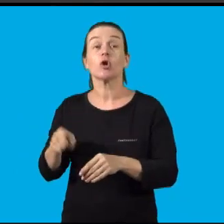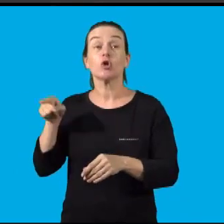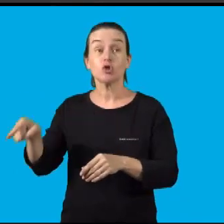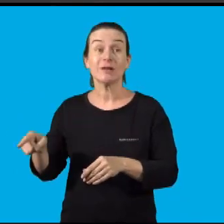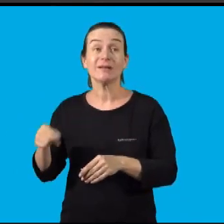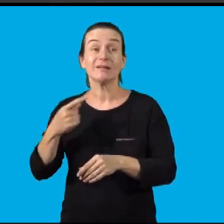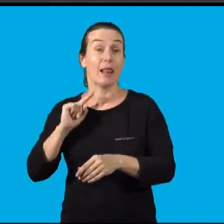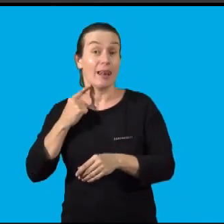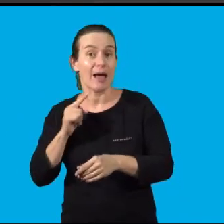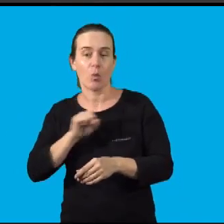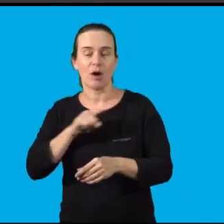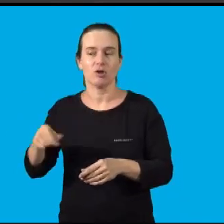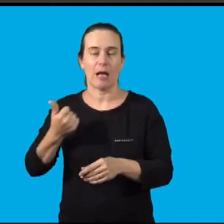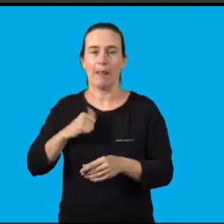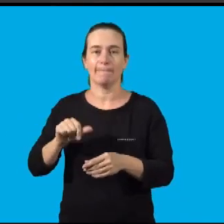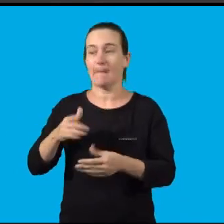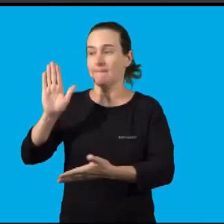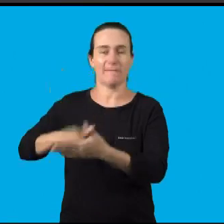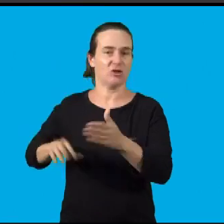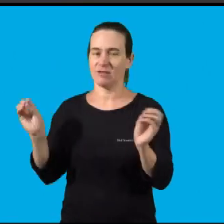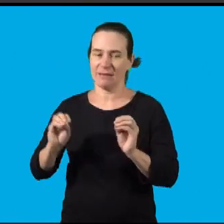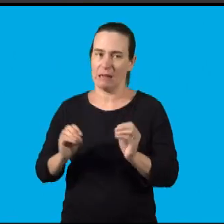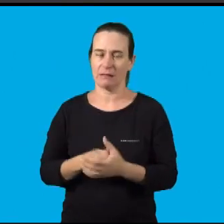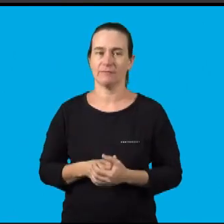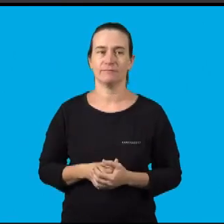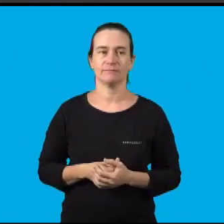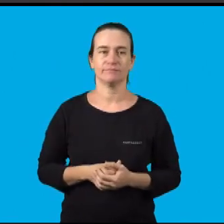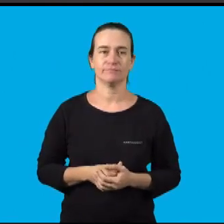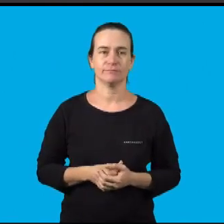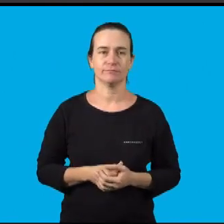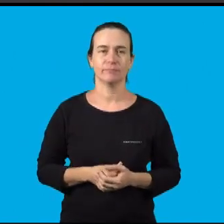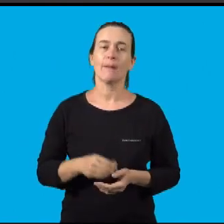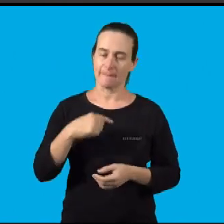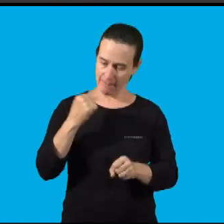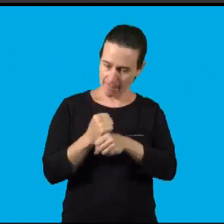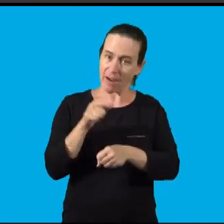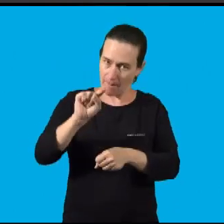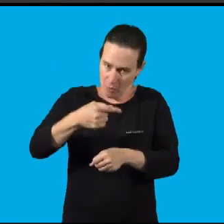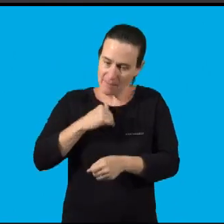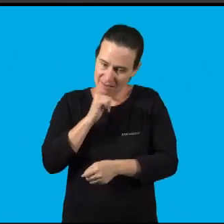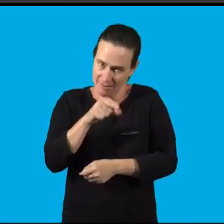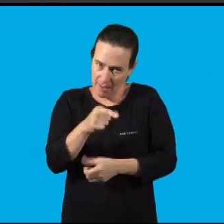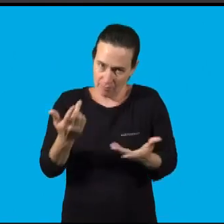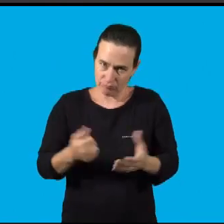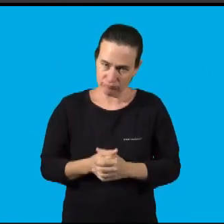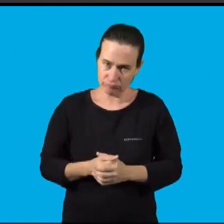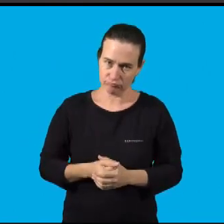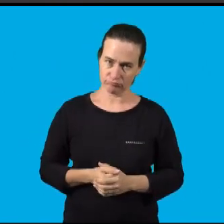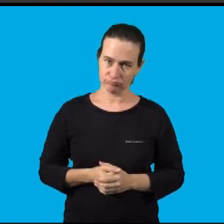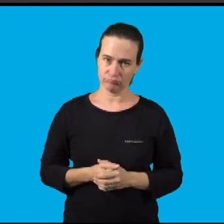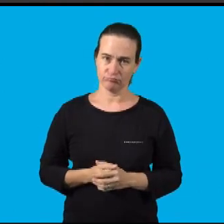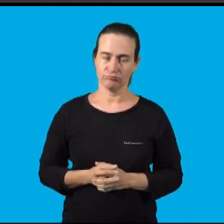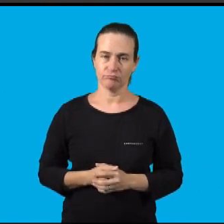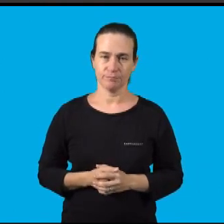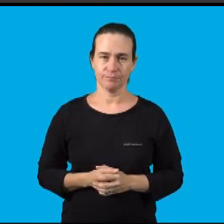escape punishment. So this is when we are looking at the body paragraph. We start with the point, and that is